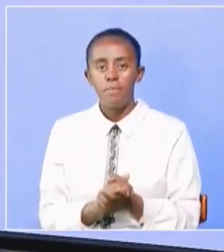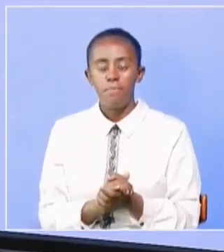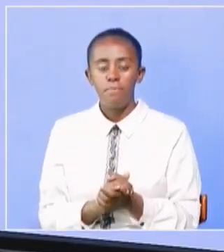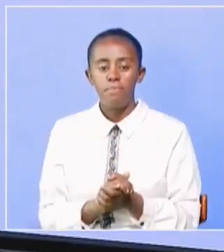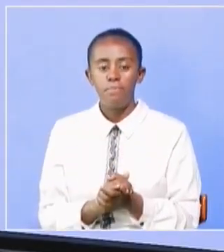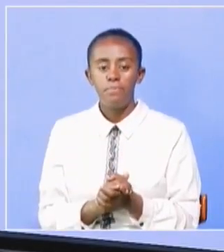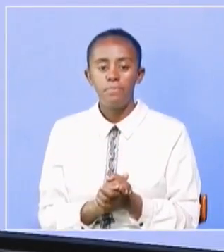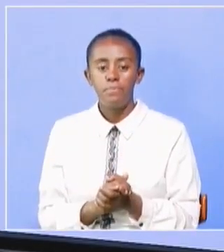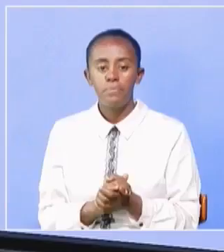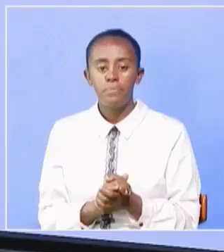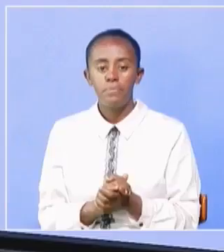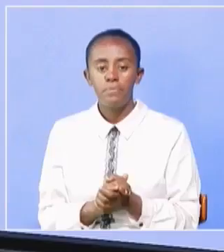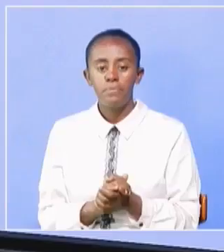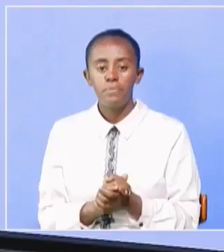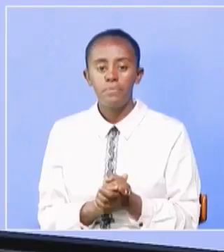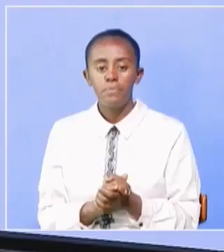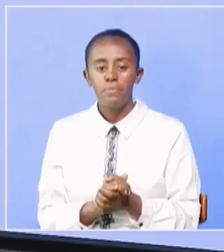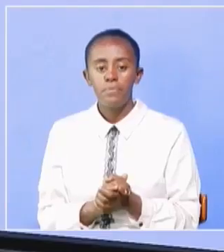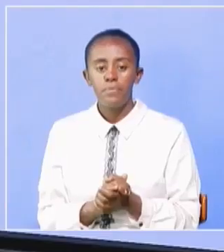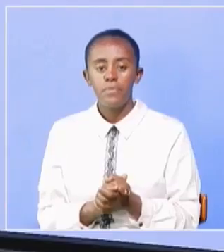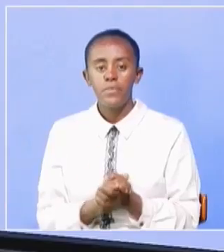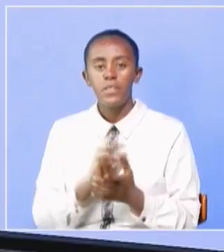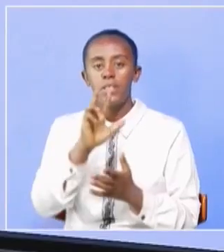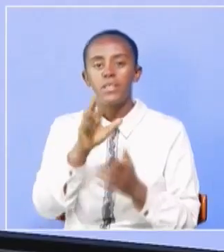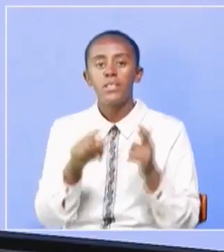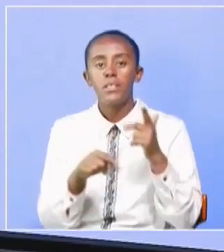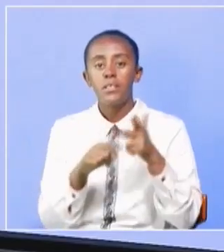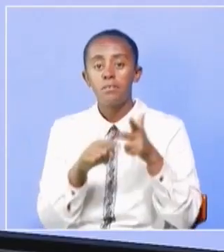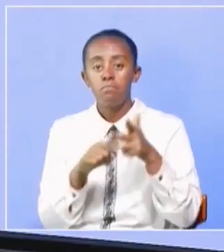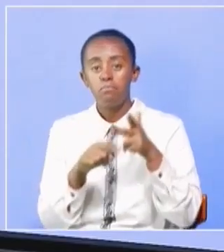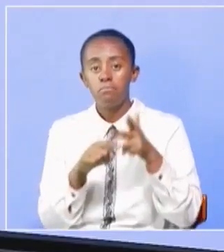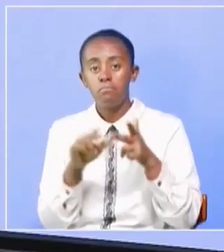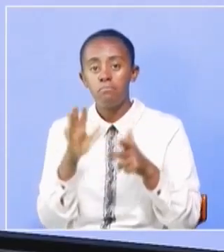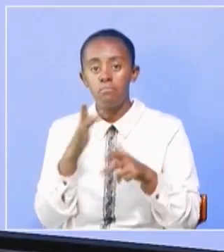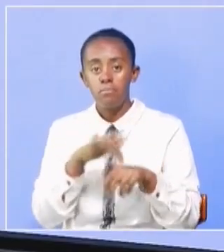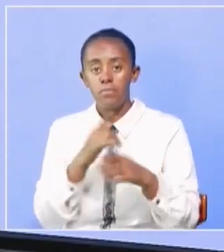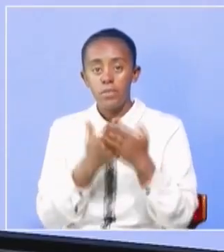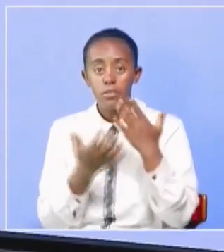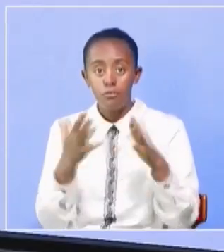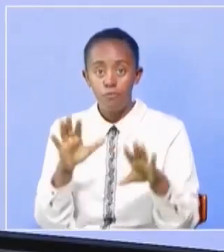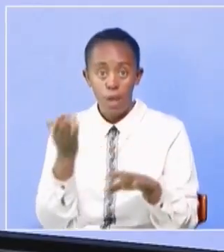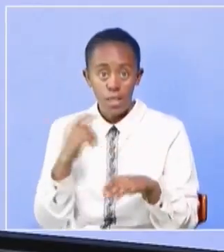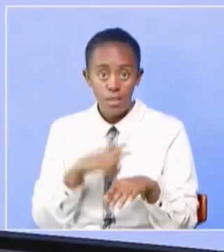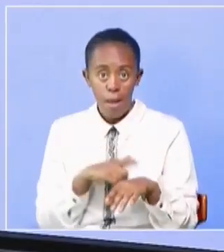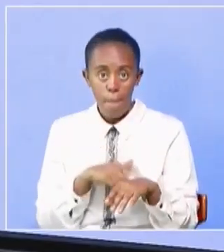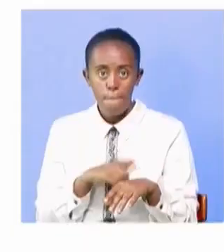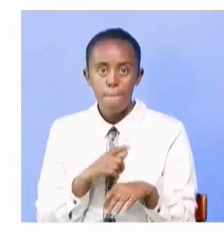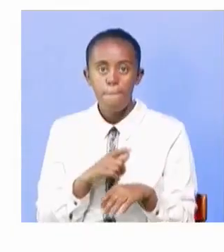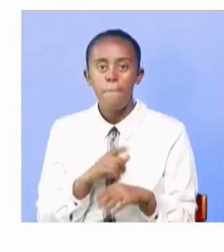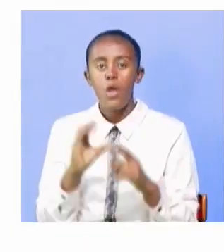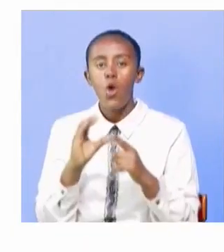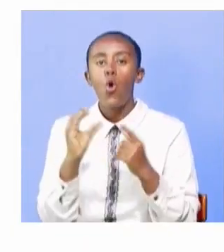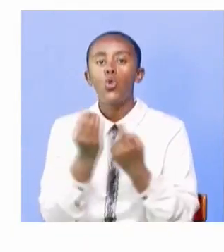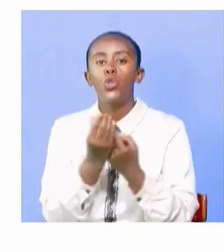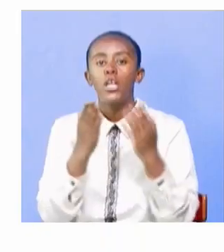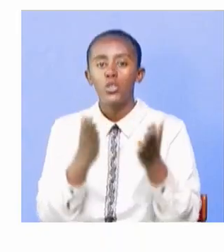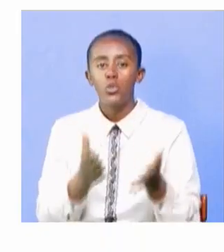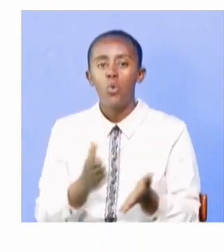one. The third type of synonym that we talked about last time is contextual.